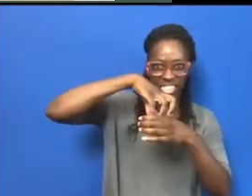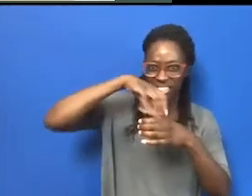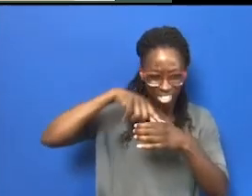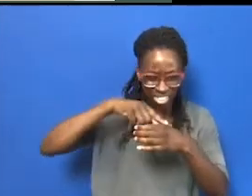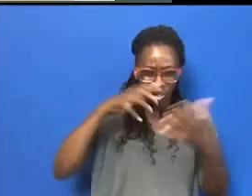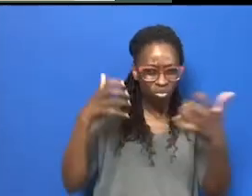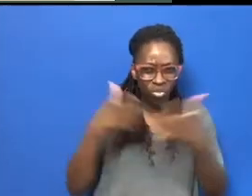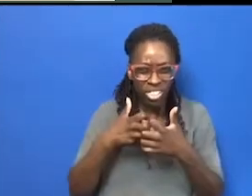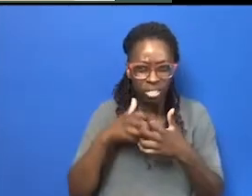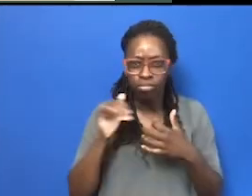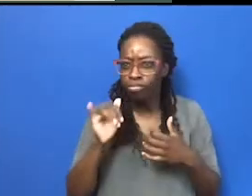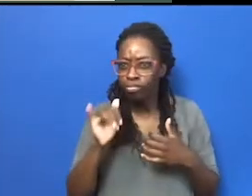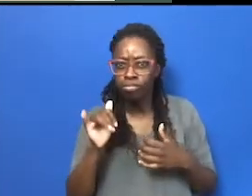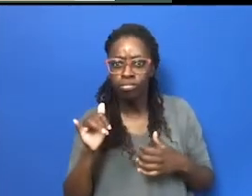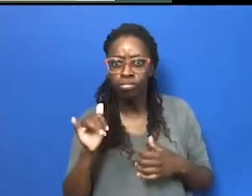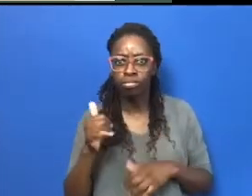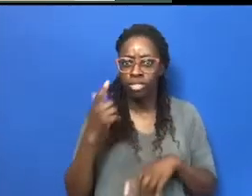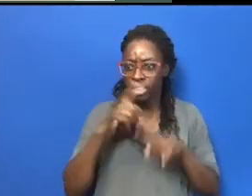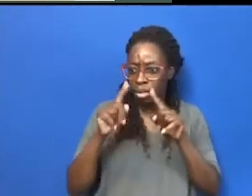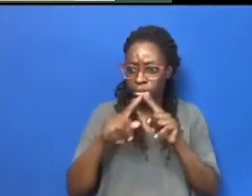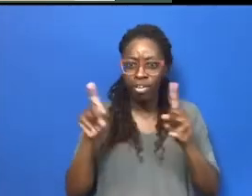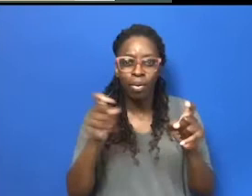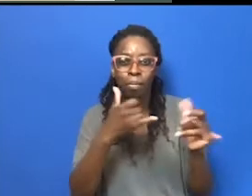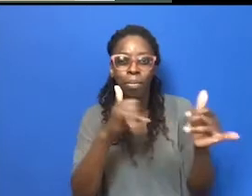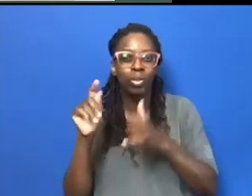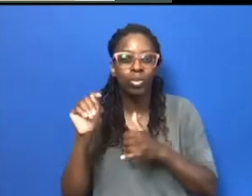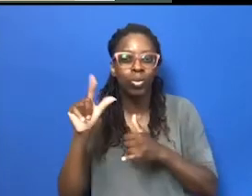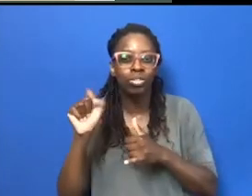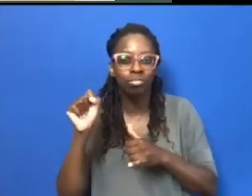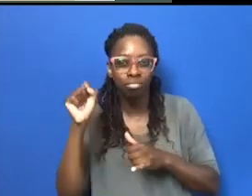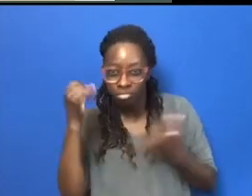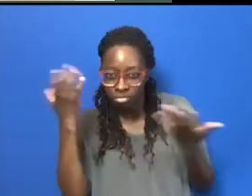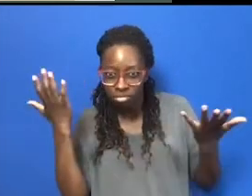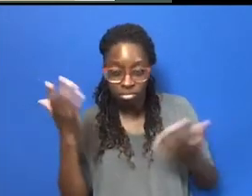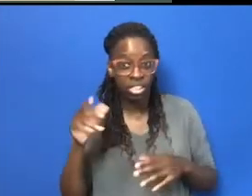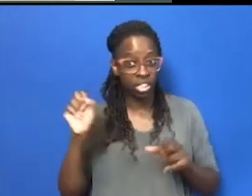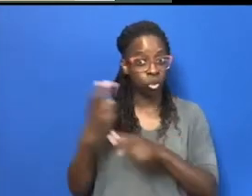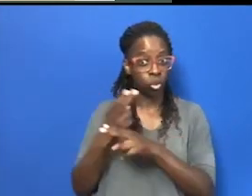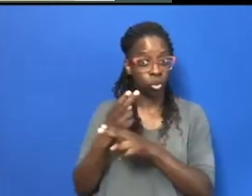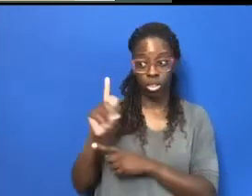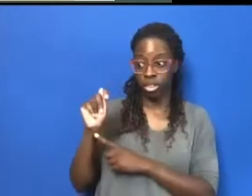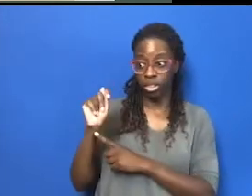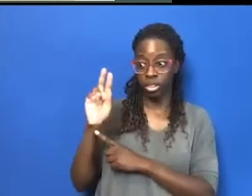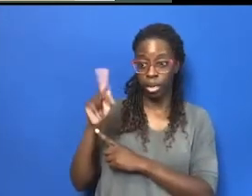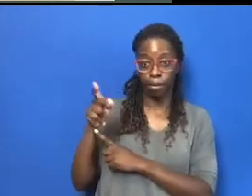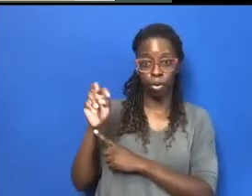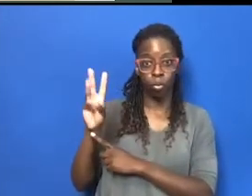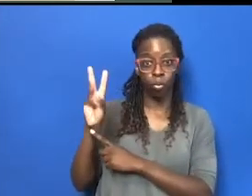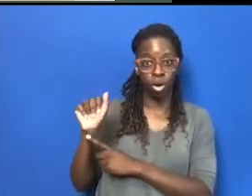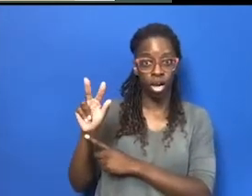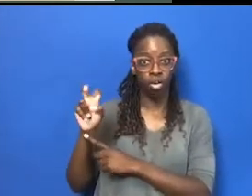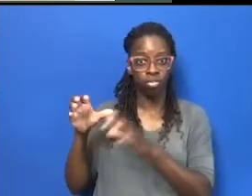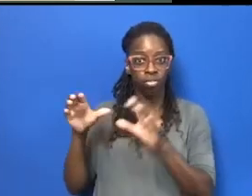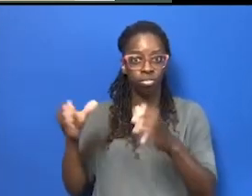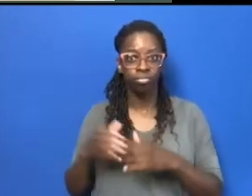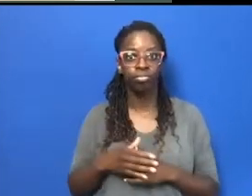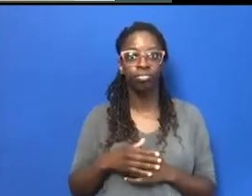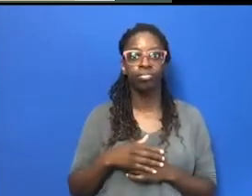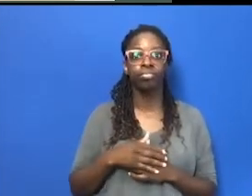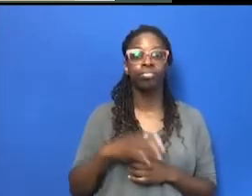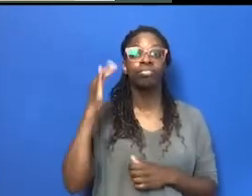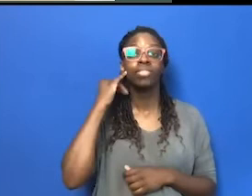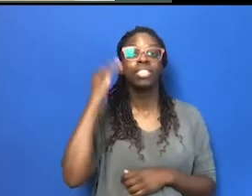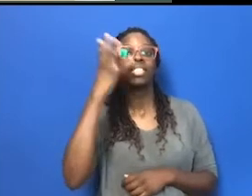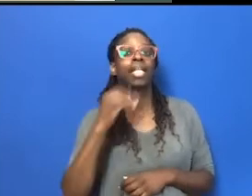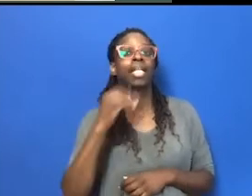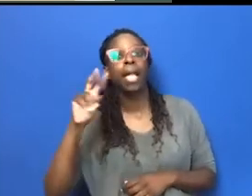could do just with Tupperware that are related to STEM. Moving on with that, like snack time. Snack time is sometimes a time where we give them a snack and then we kind of step back, but it's